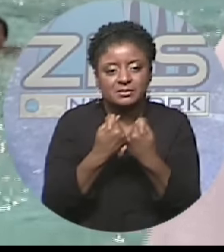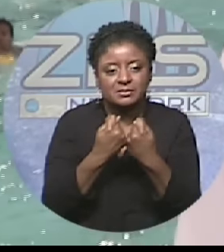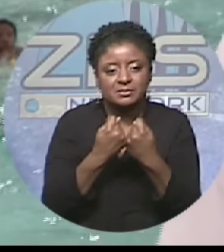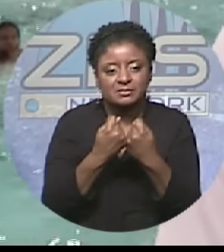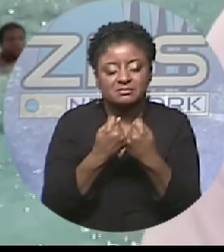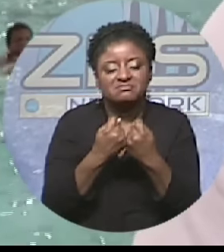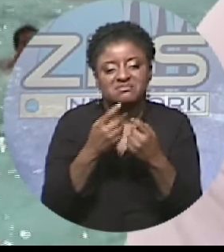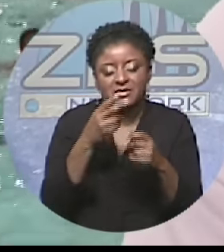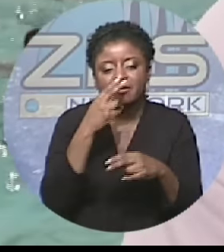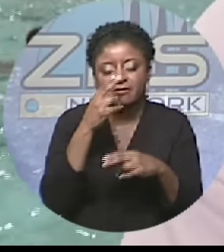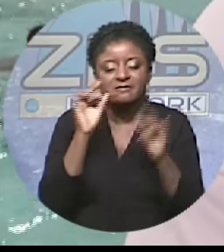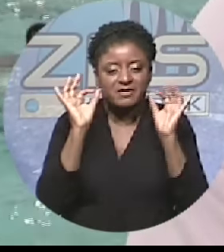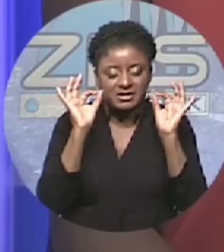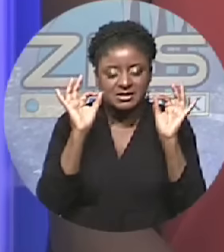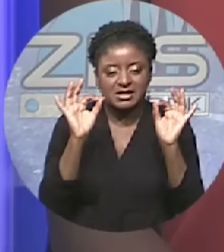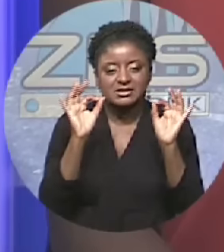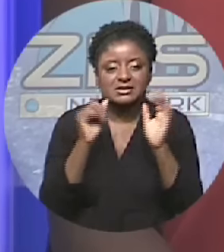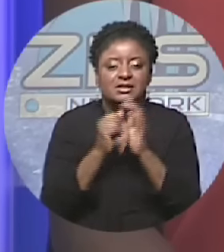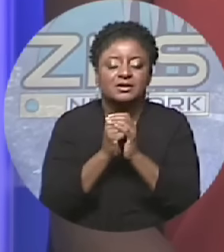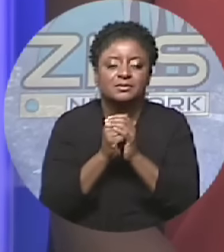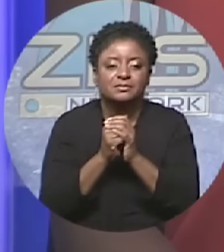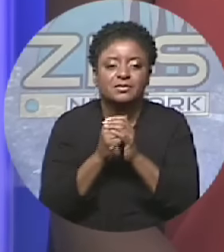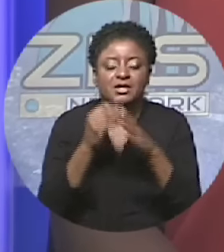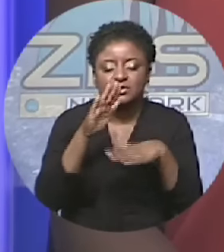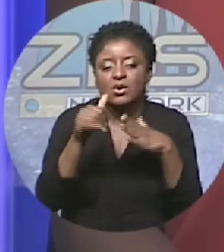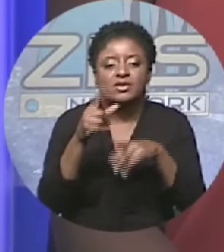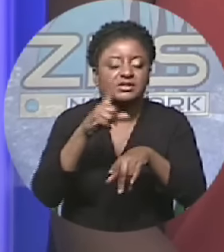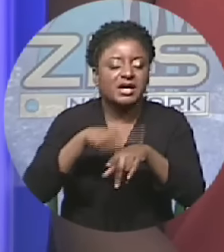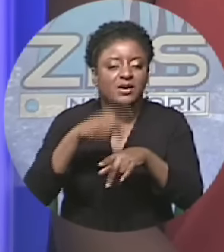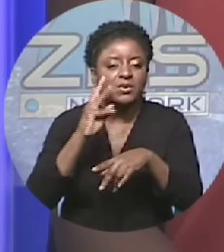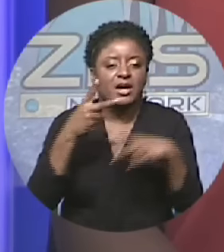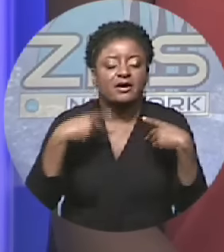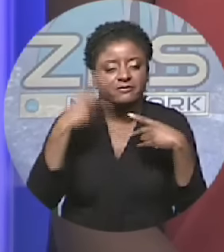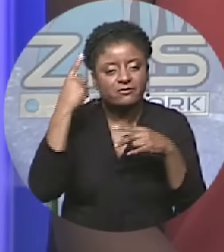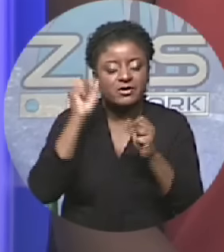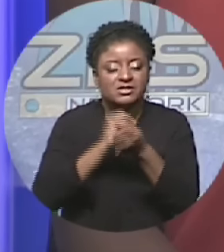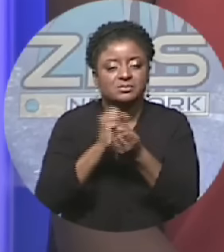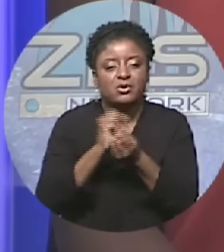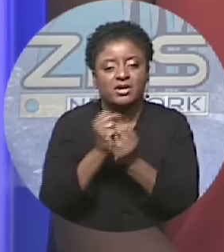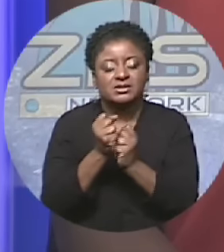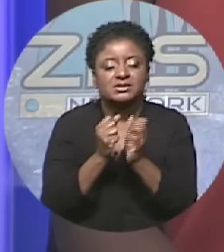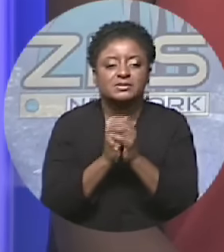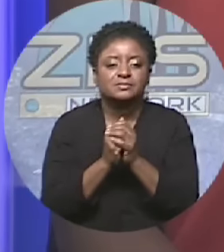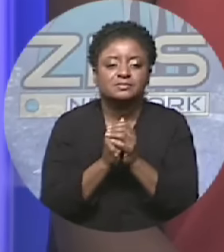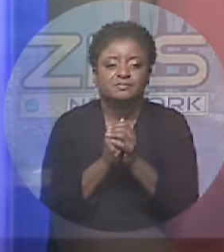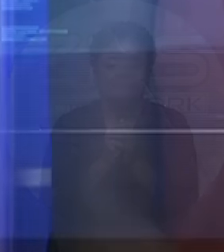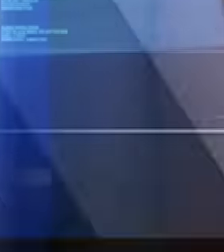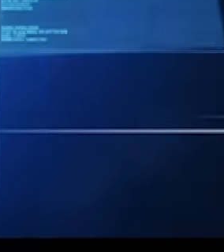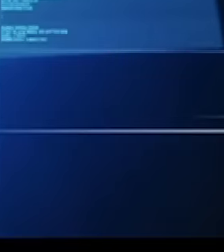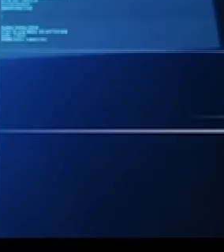against a team, and it was fantastic. Well, that's all the time we have for sports. I'm Kelsey Johnson.